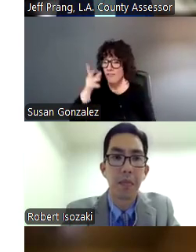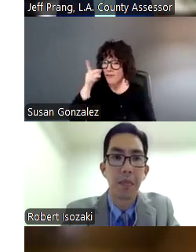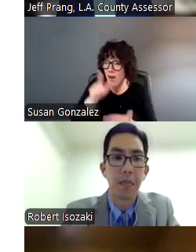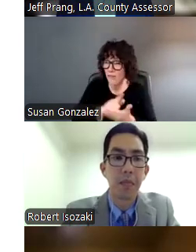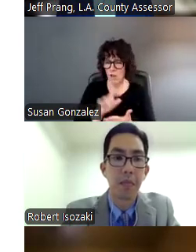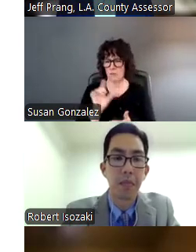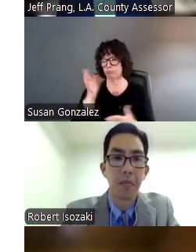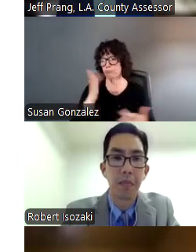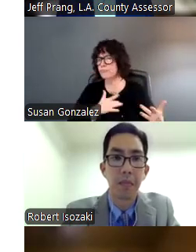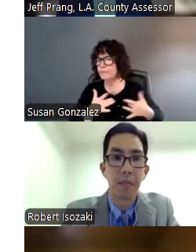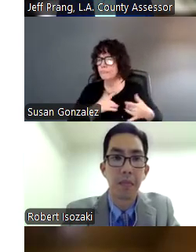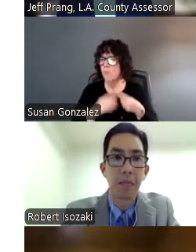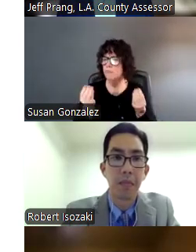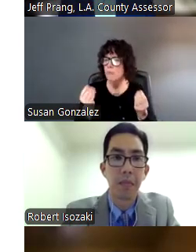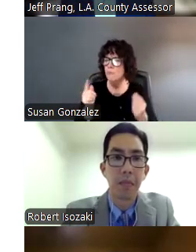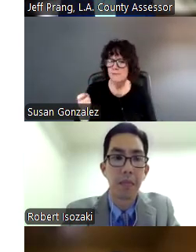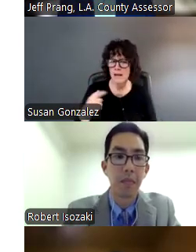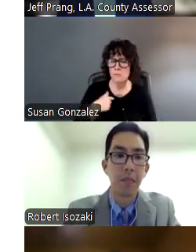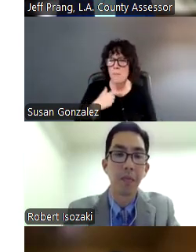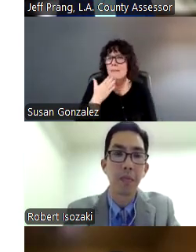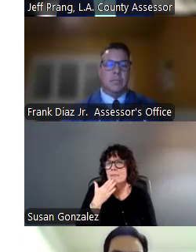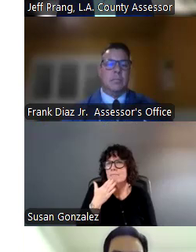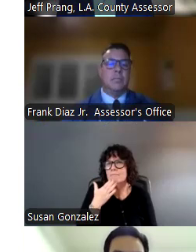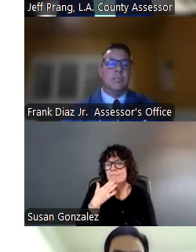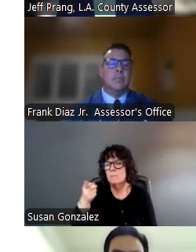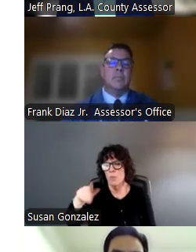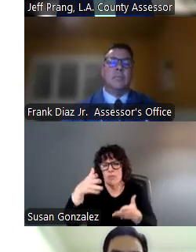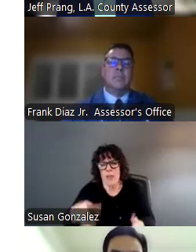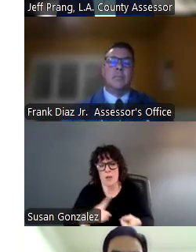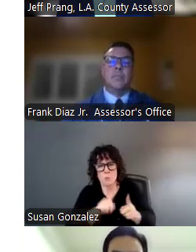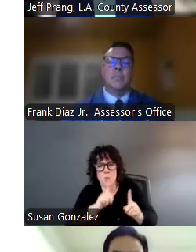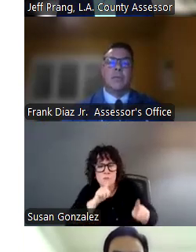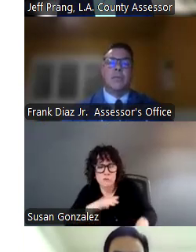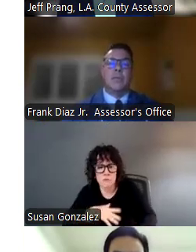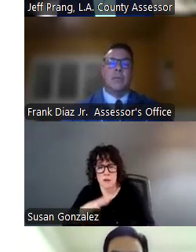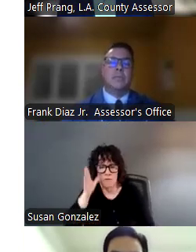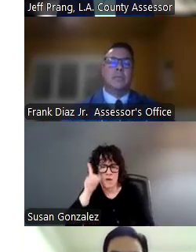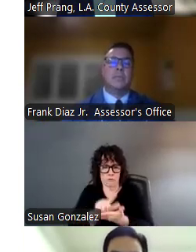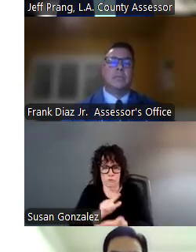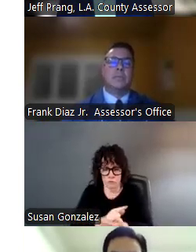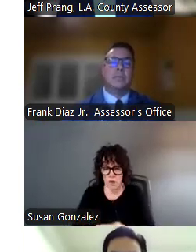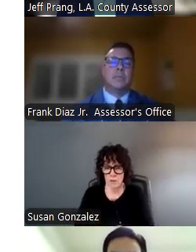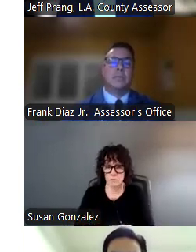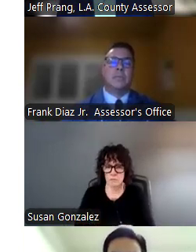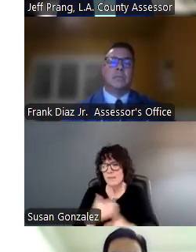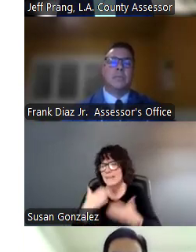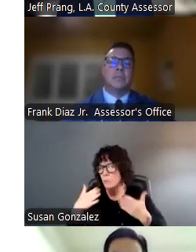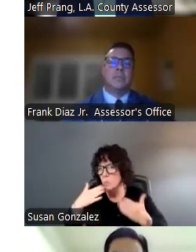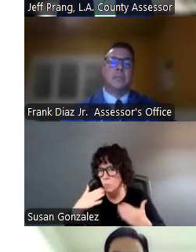Robert or Frank. I don't know if there are particular frequently asked questions that you've had recently that you might want to talk